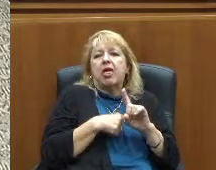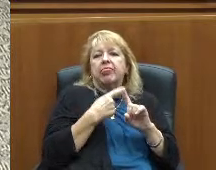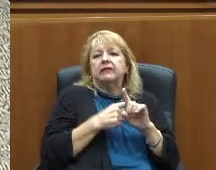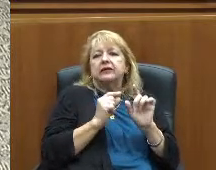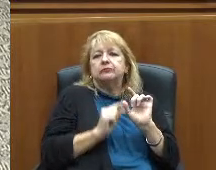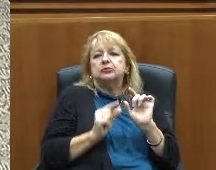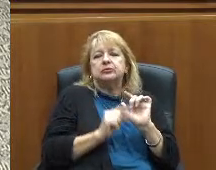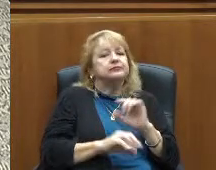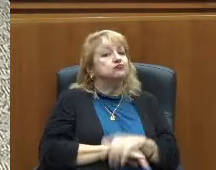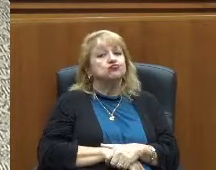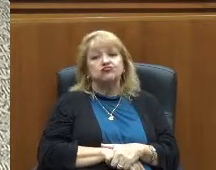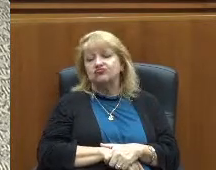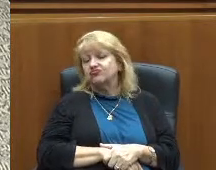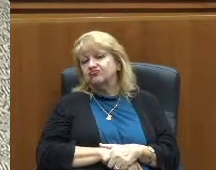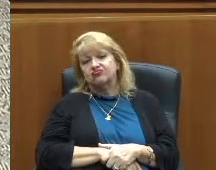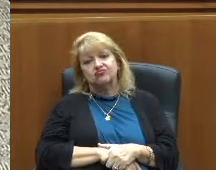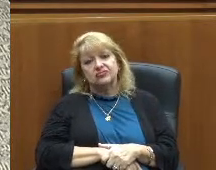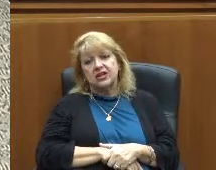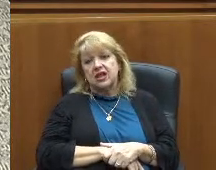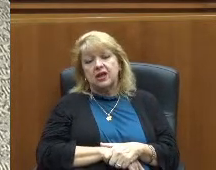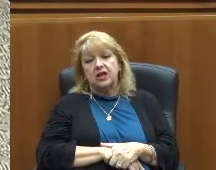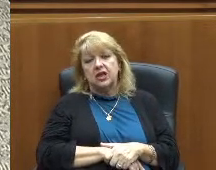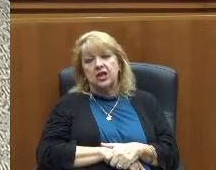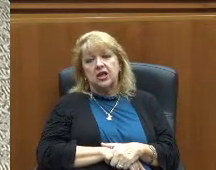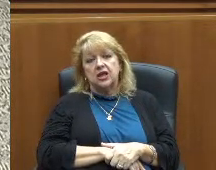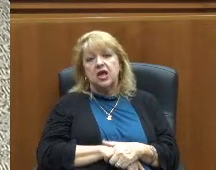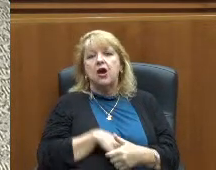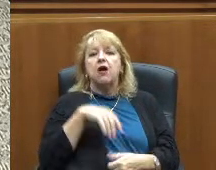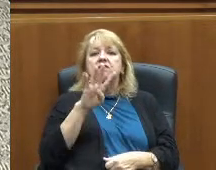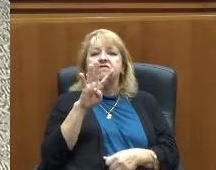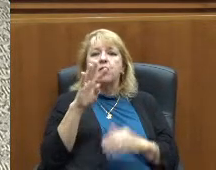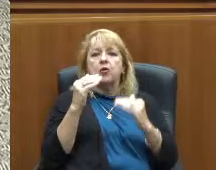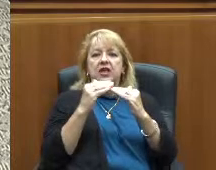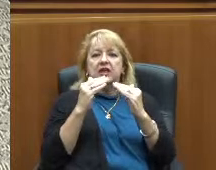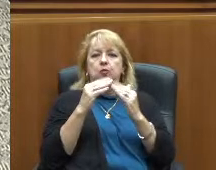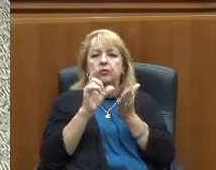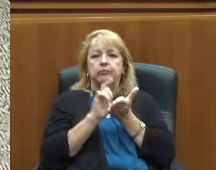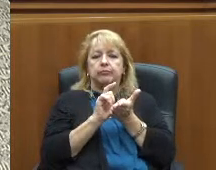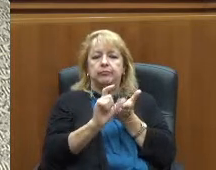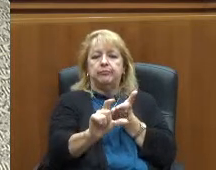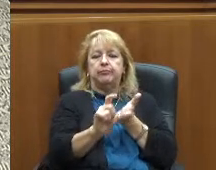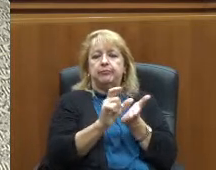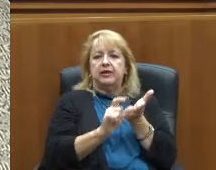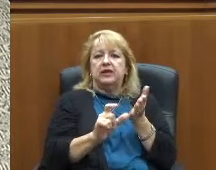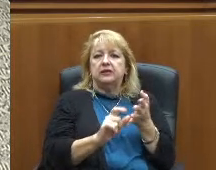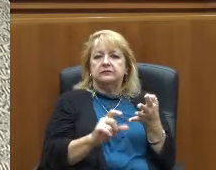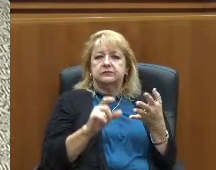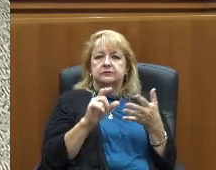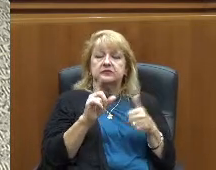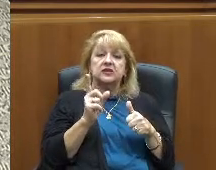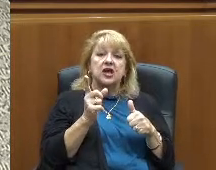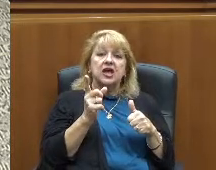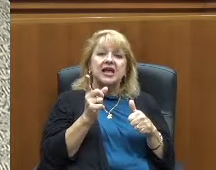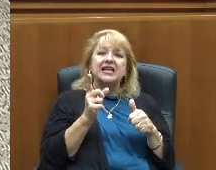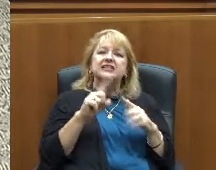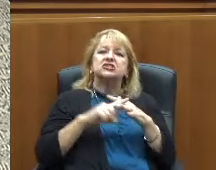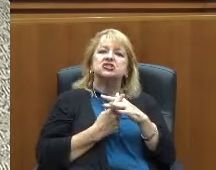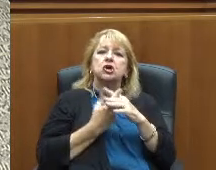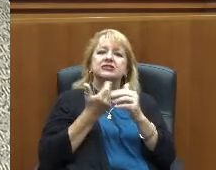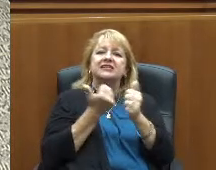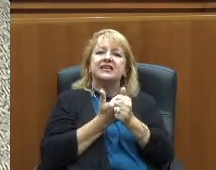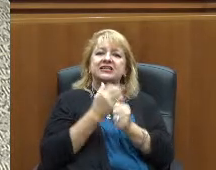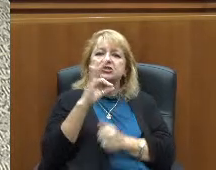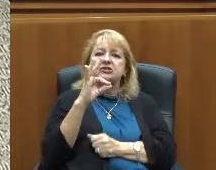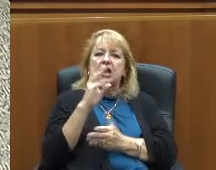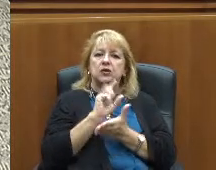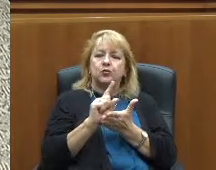installment. Instead, we are providing that in 4 equal payments at the beginning of each 9 weeks. It's